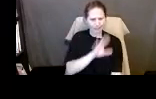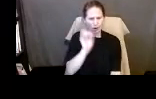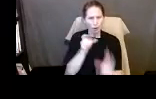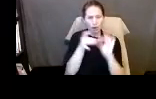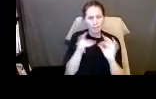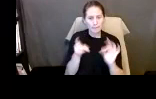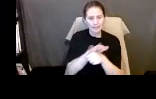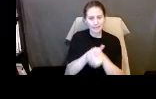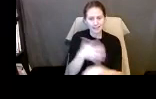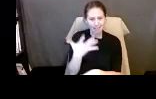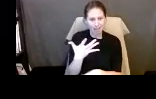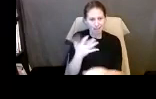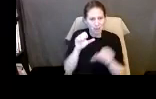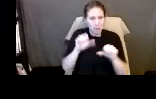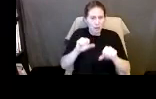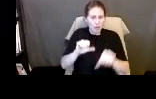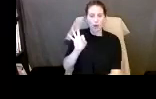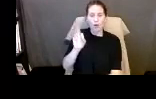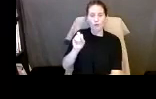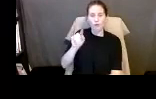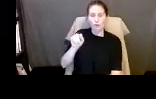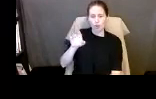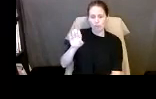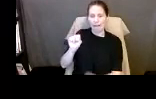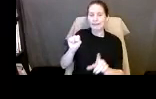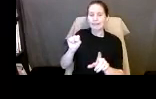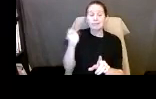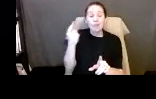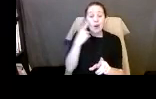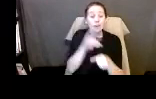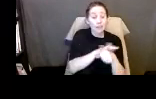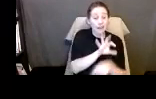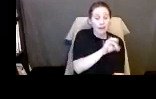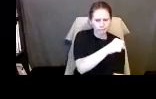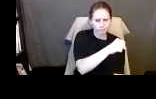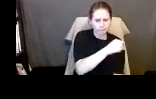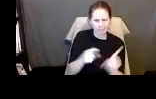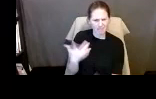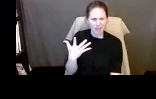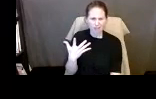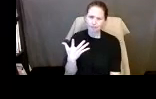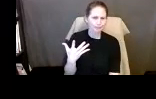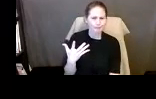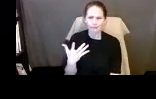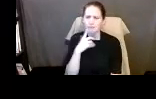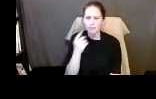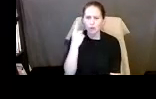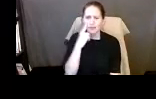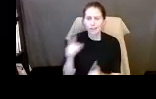possible fortress. They all talk about Site 9. And that goes from Labib Nassim's first writing